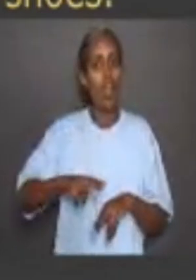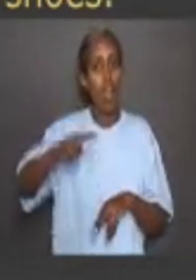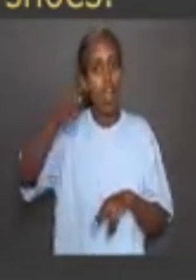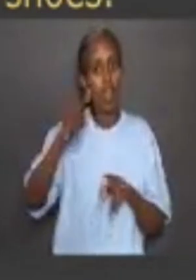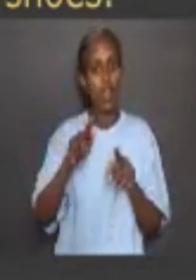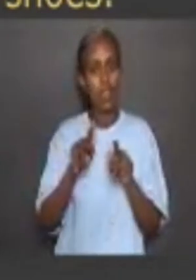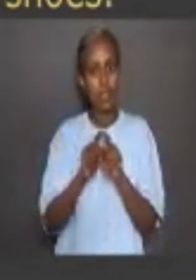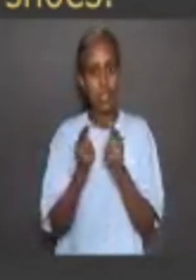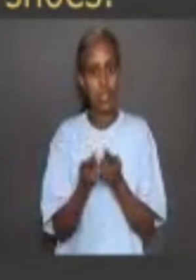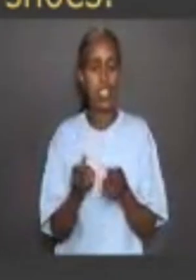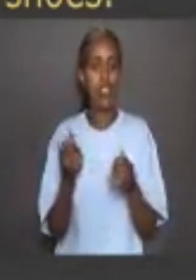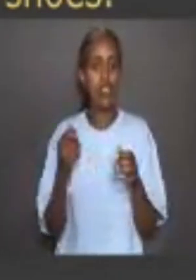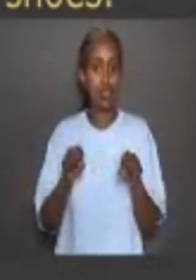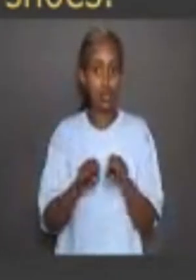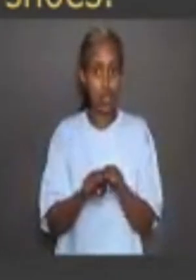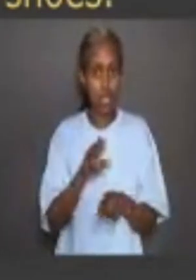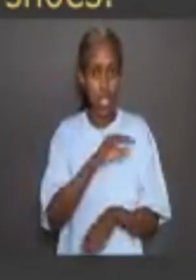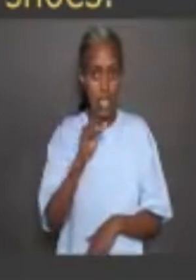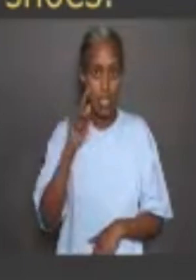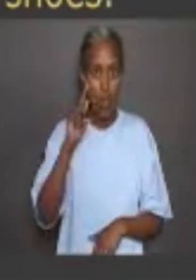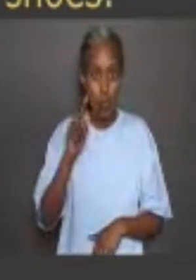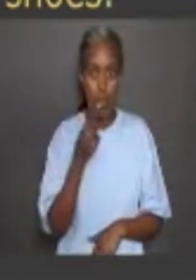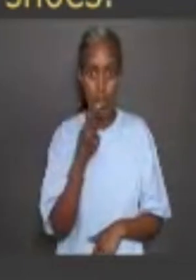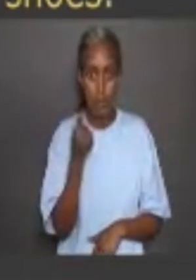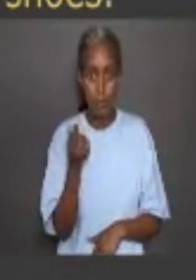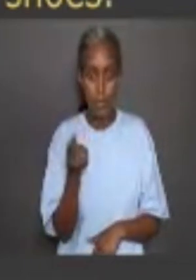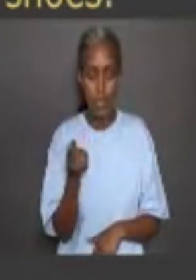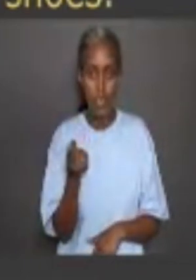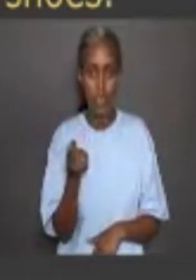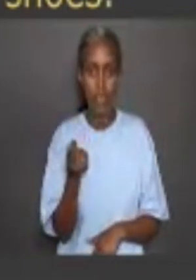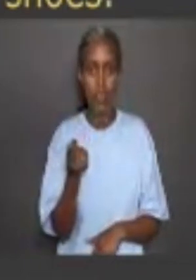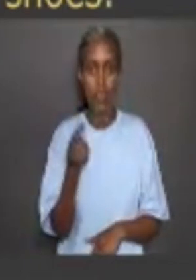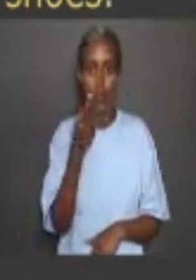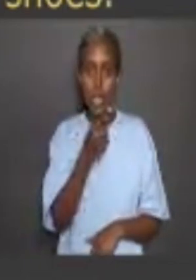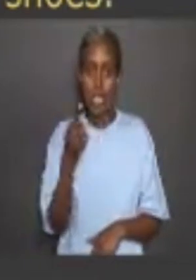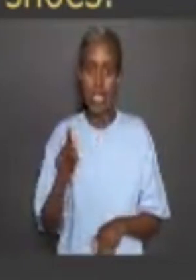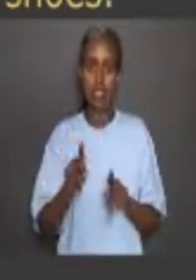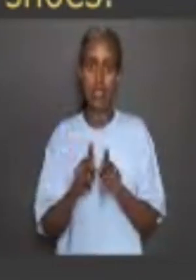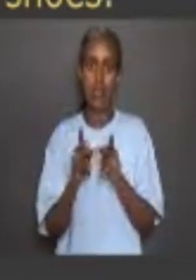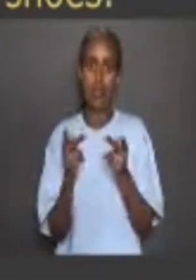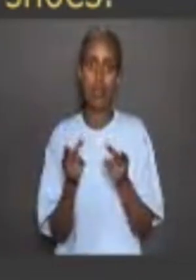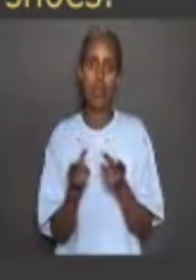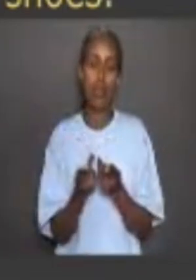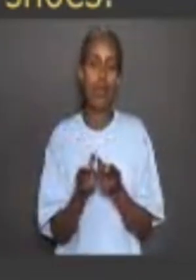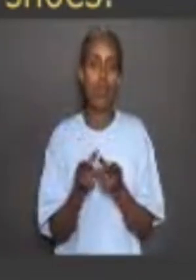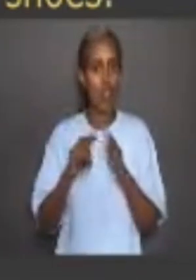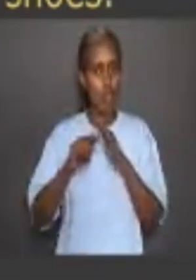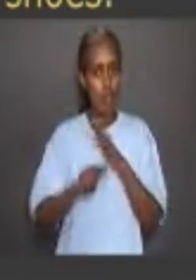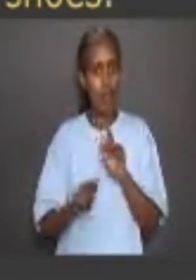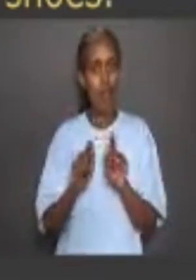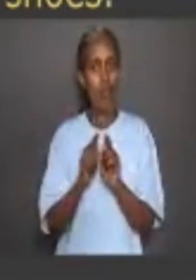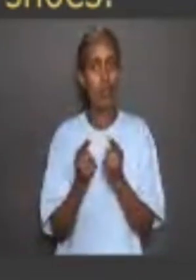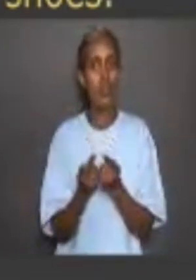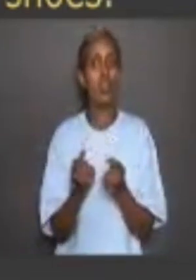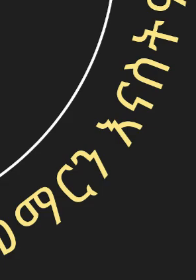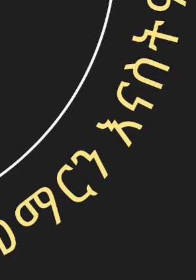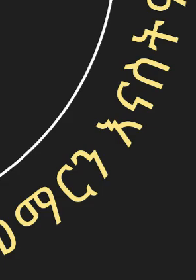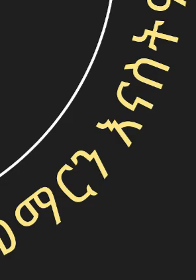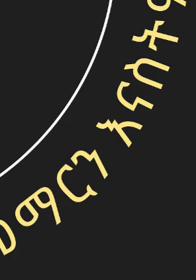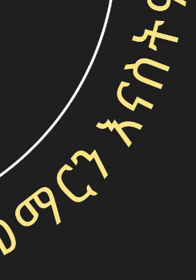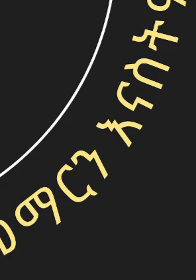high-grade shoes and 1 bir for each pair of low-grade shoes.